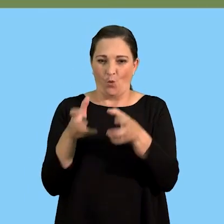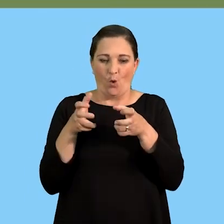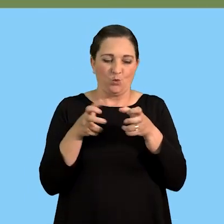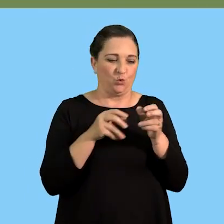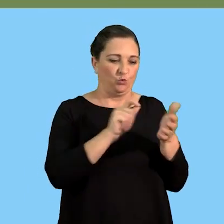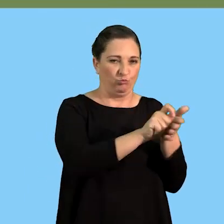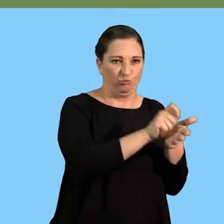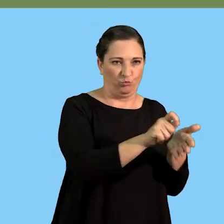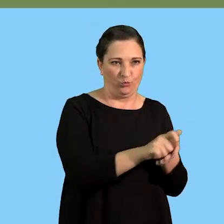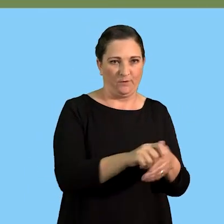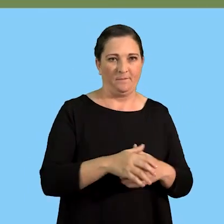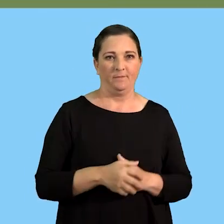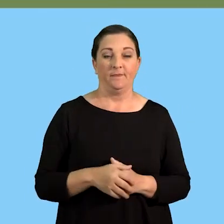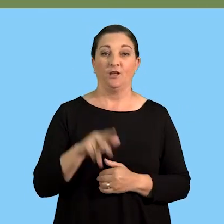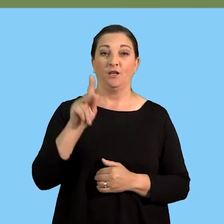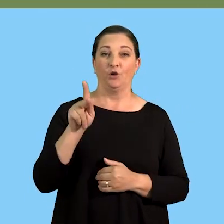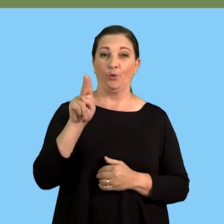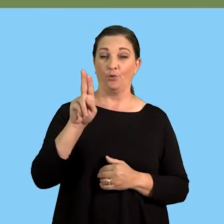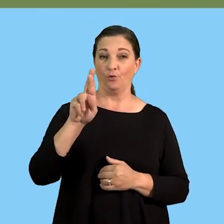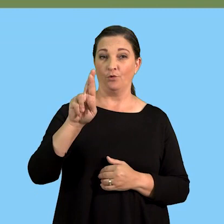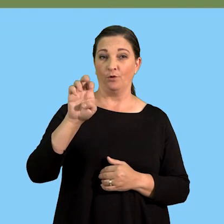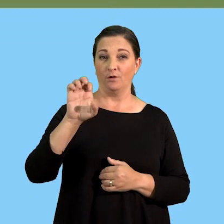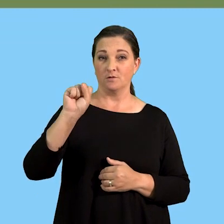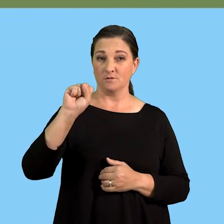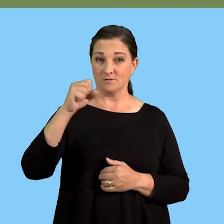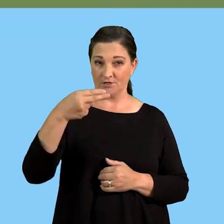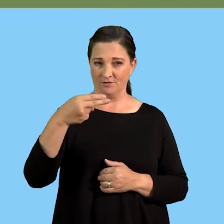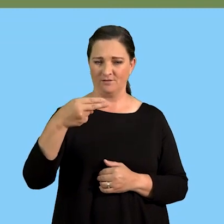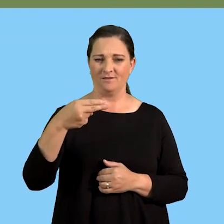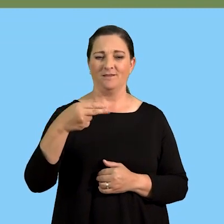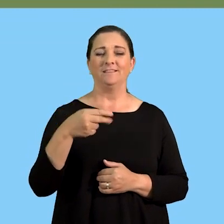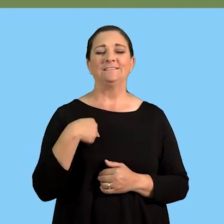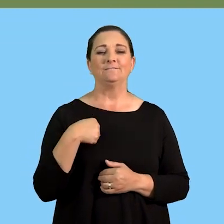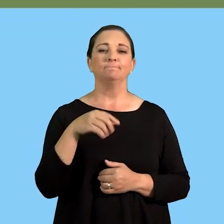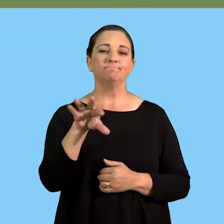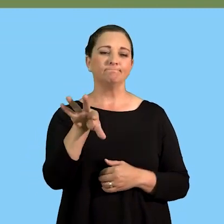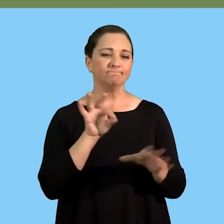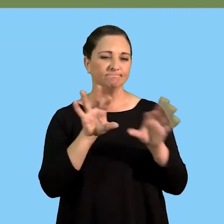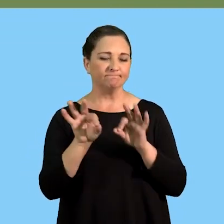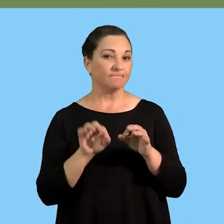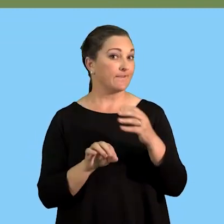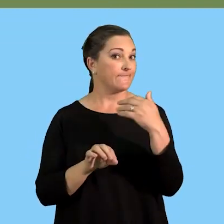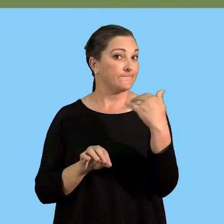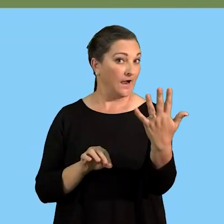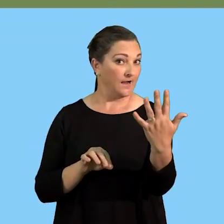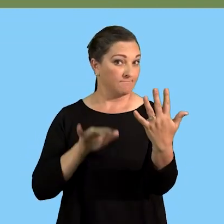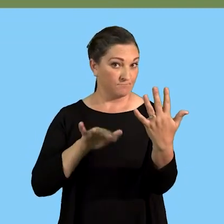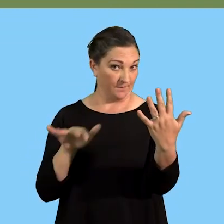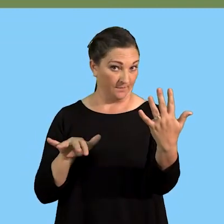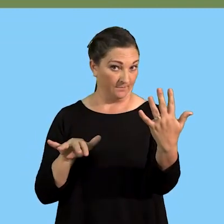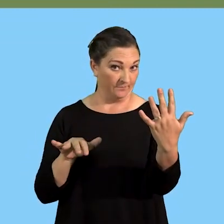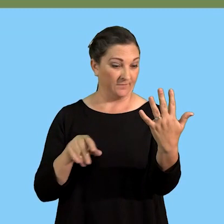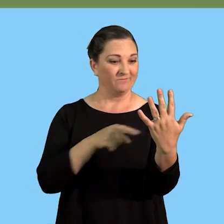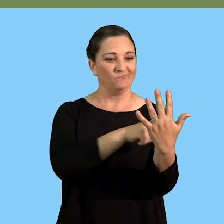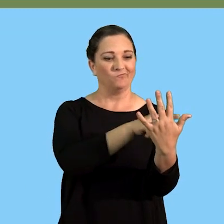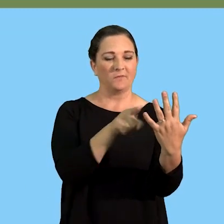together. It says, Quresh invited 5 candidates to attend an interview. He